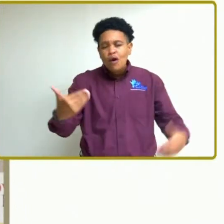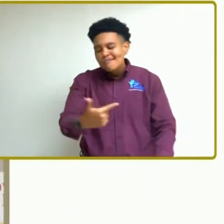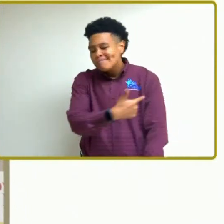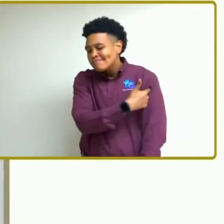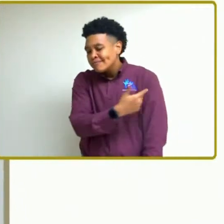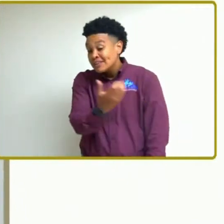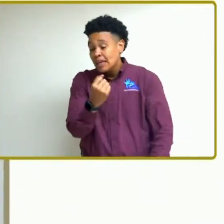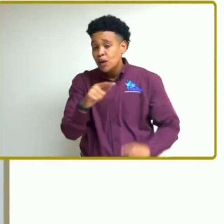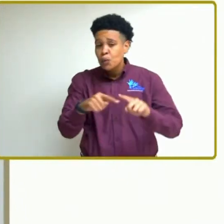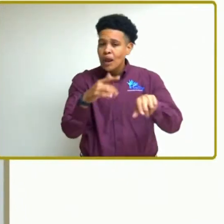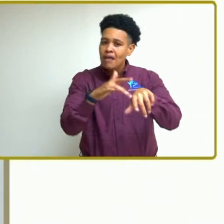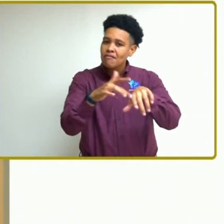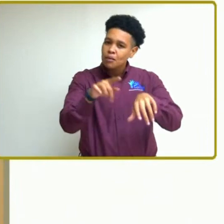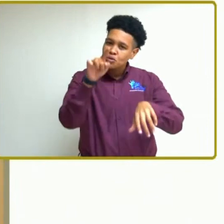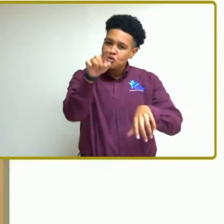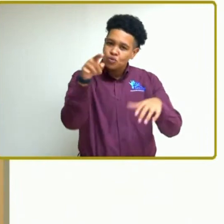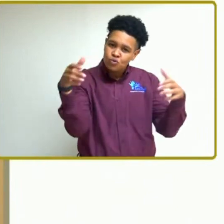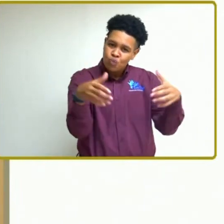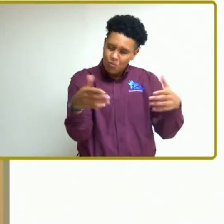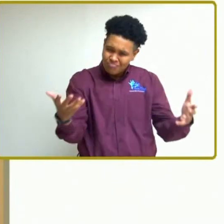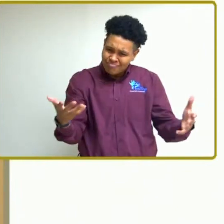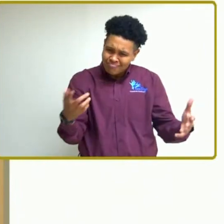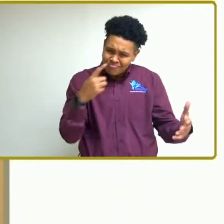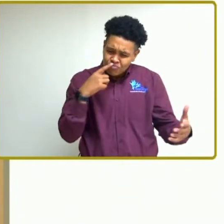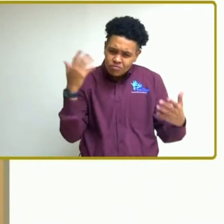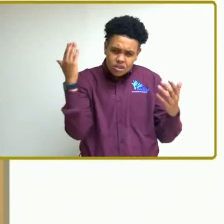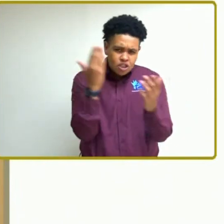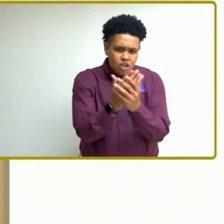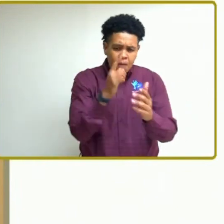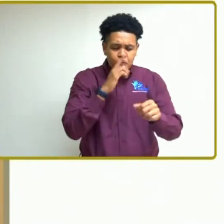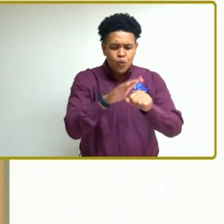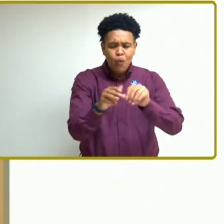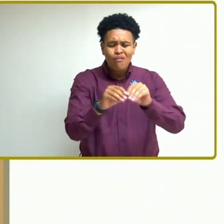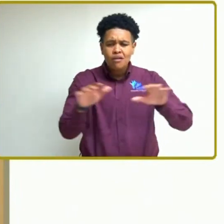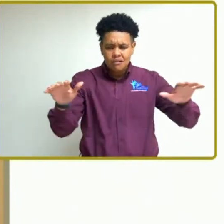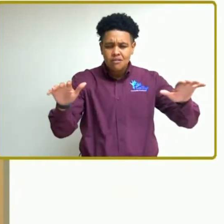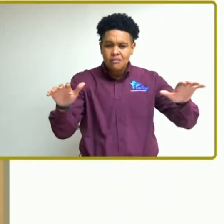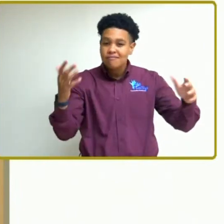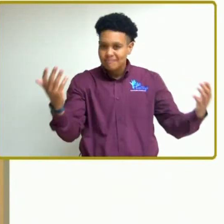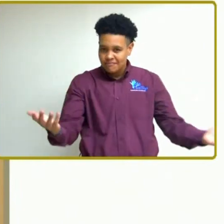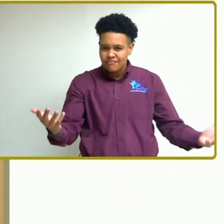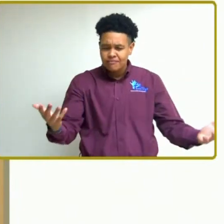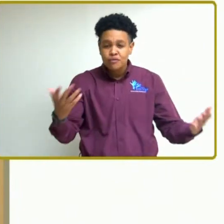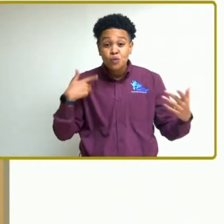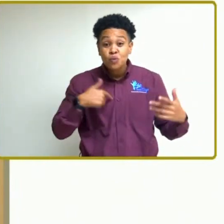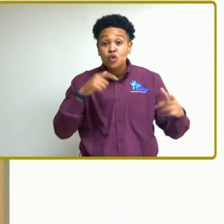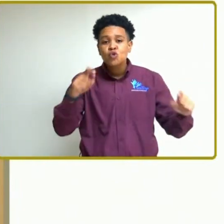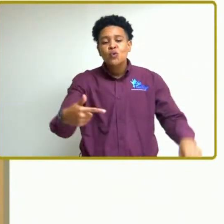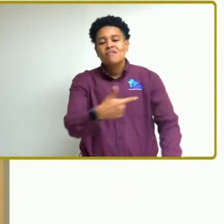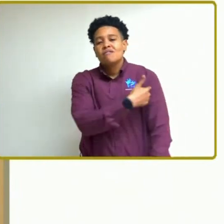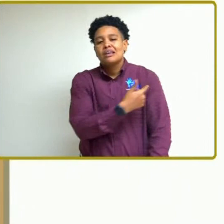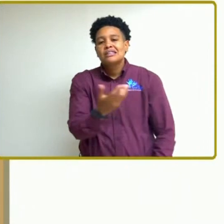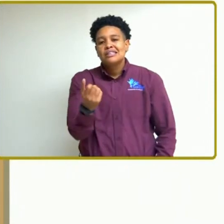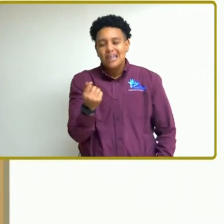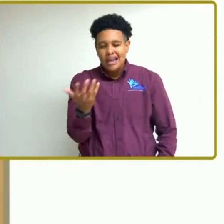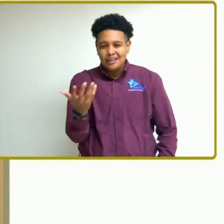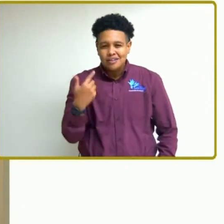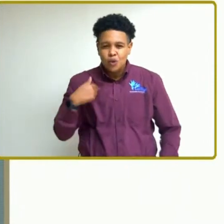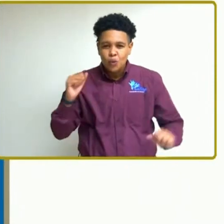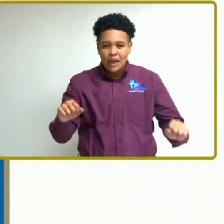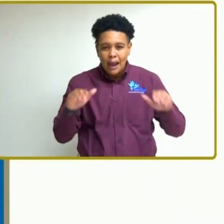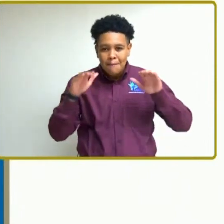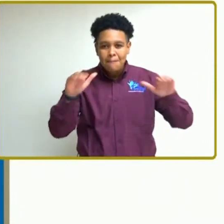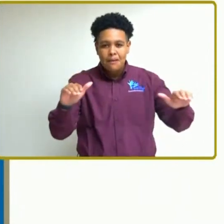when it is available to your group. Let us put a stop to the COVID-19 pandemic. Let us get vaccinated so we can get